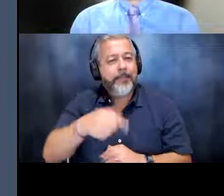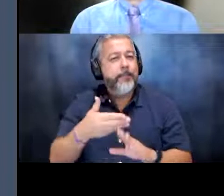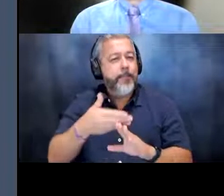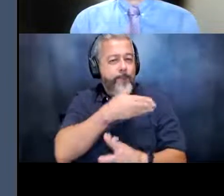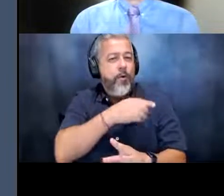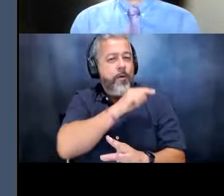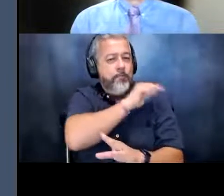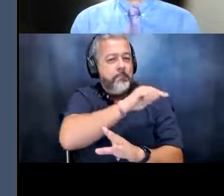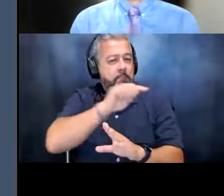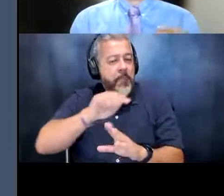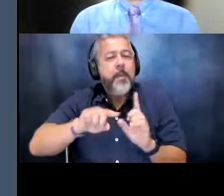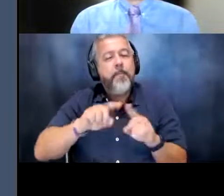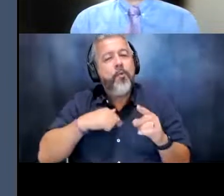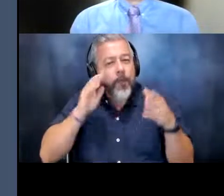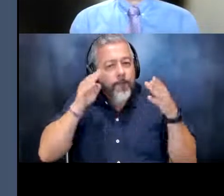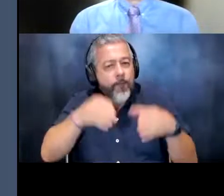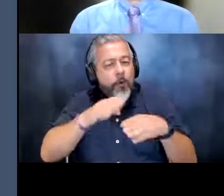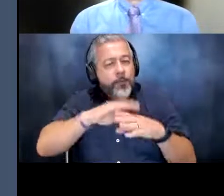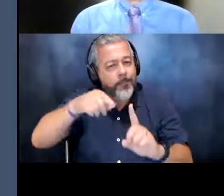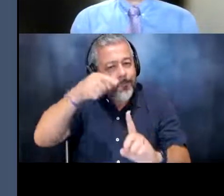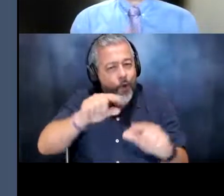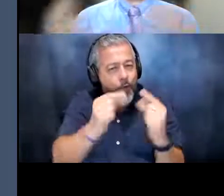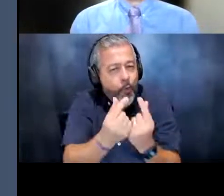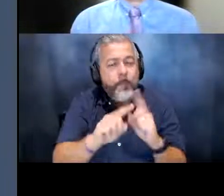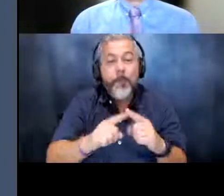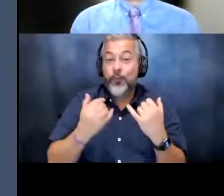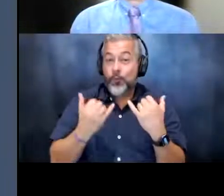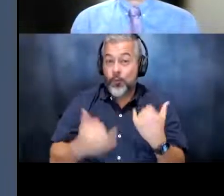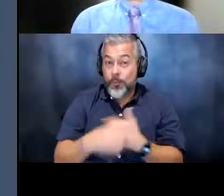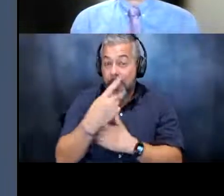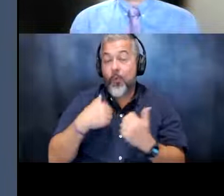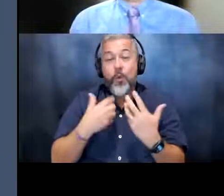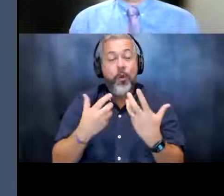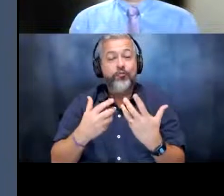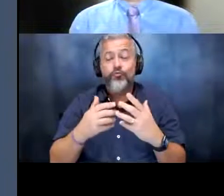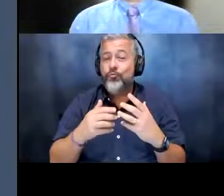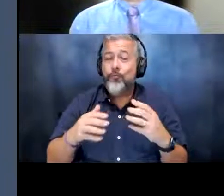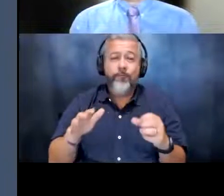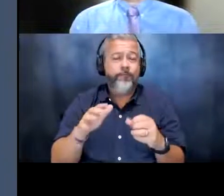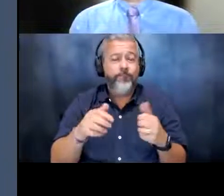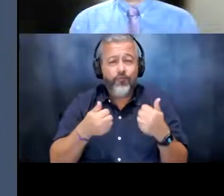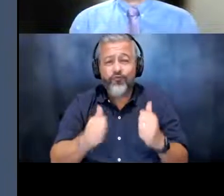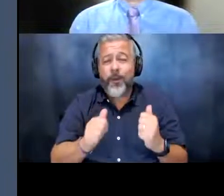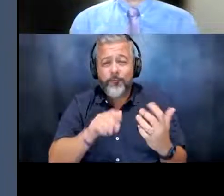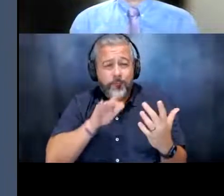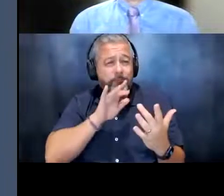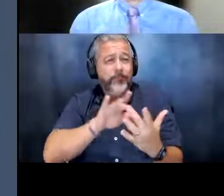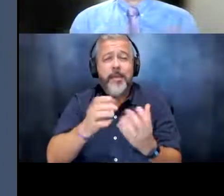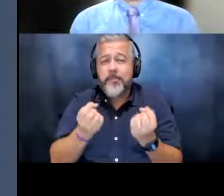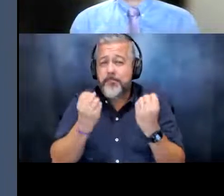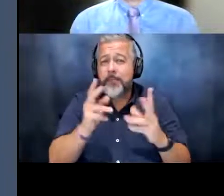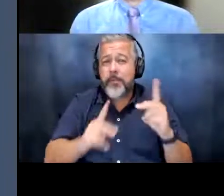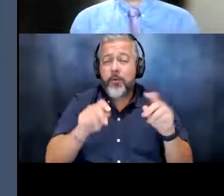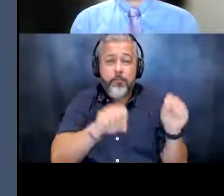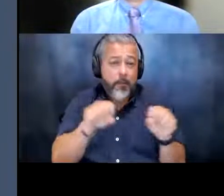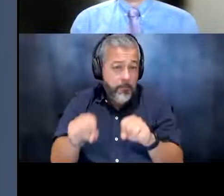targeted groups. And so today we're here reaching as many of you as we can And so what we do have is some